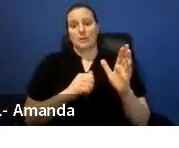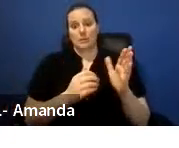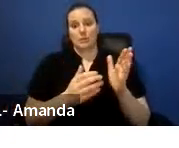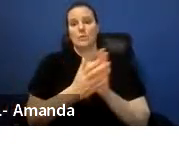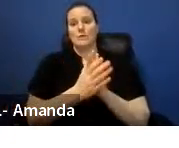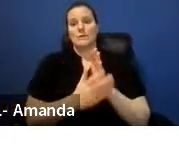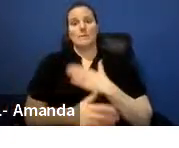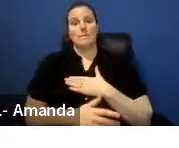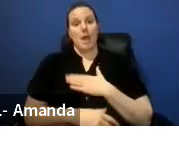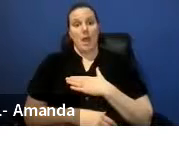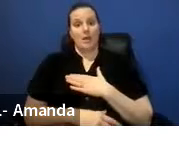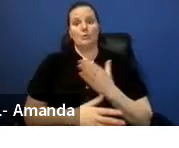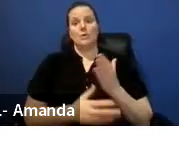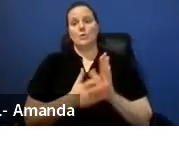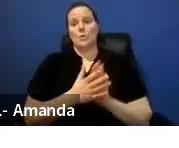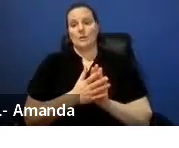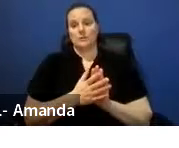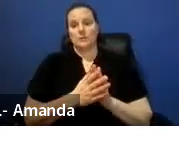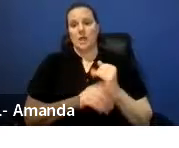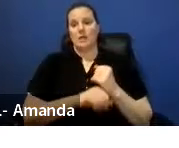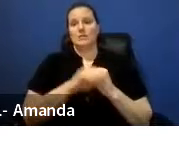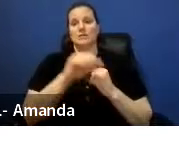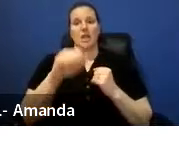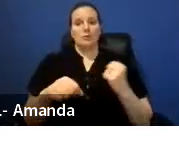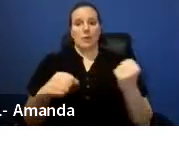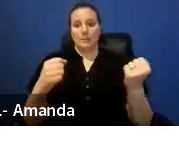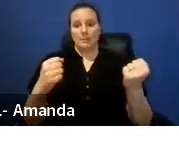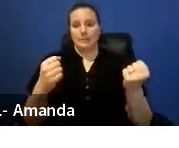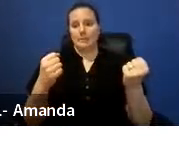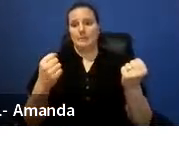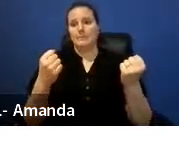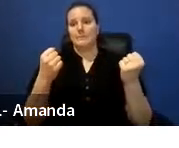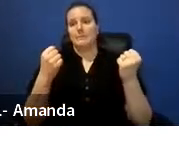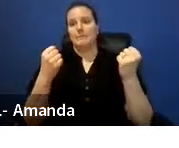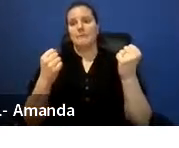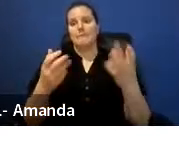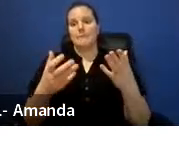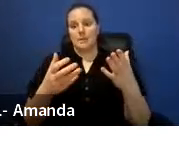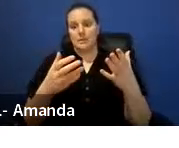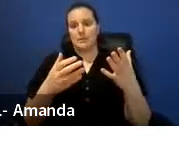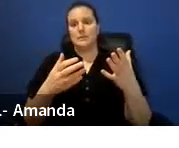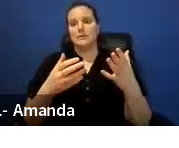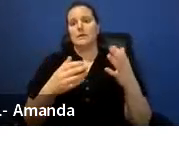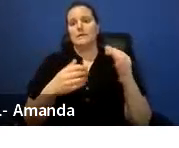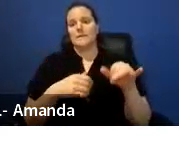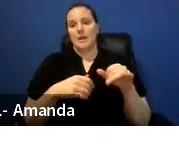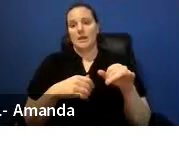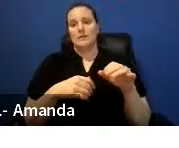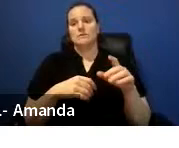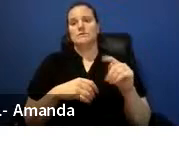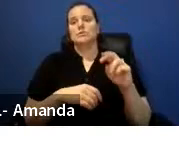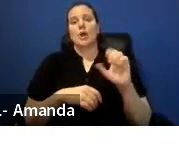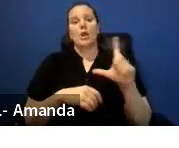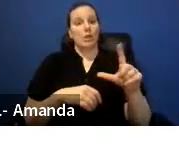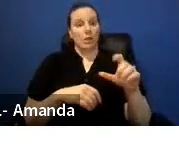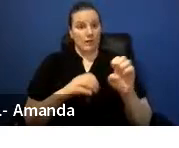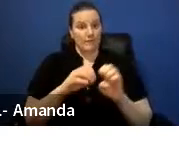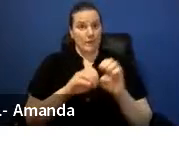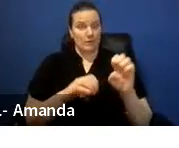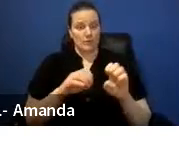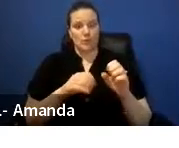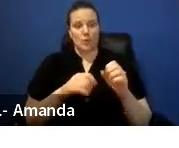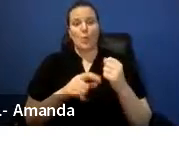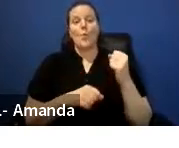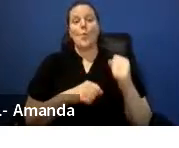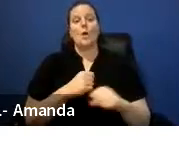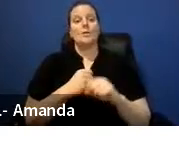request. They wildly exaggerated many of the quantities on the immersed tunnel evaluation. A year